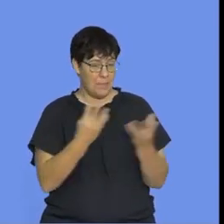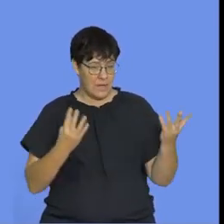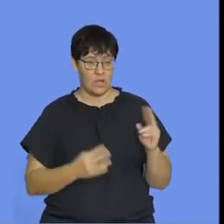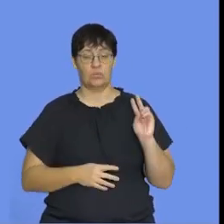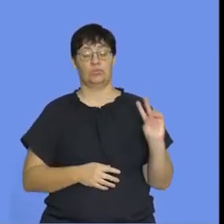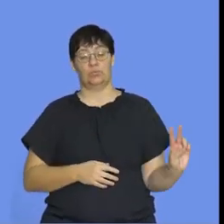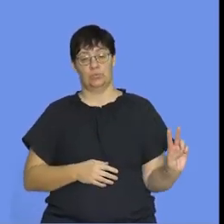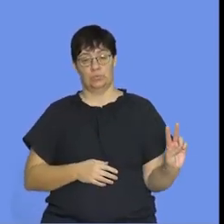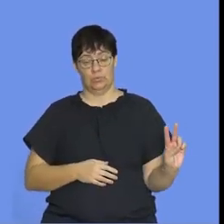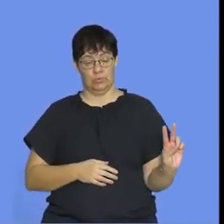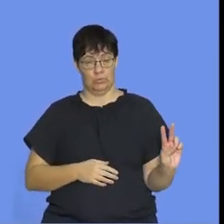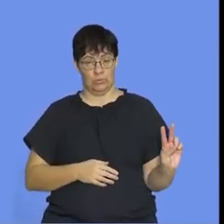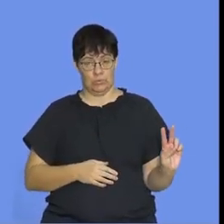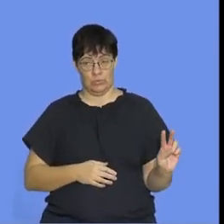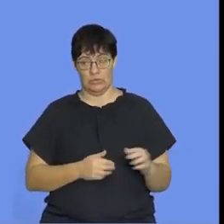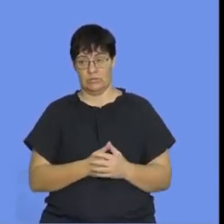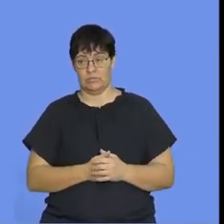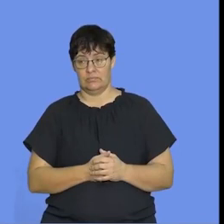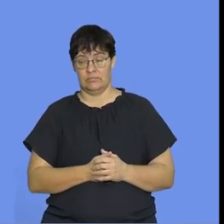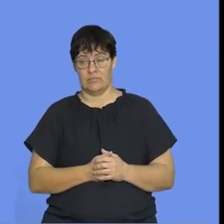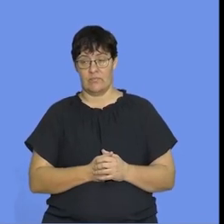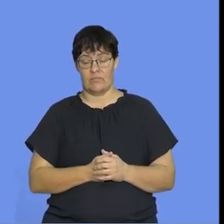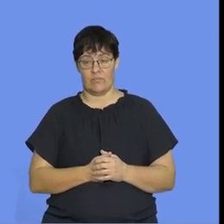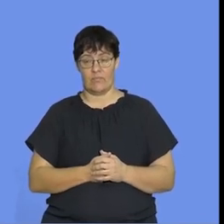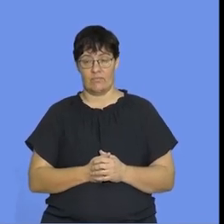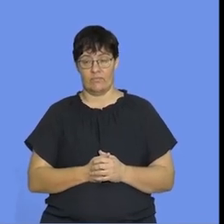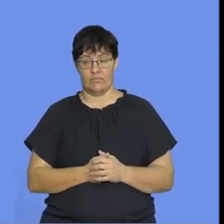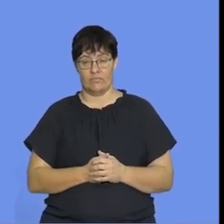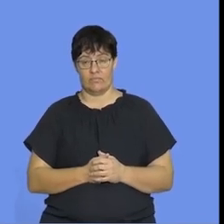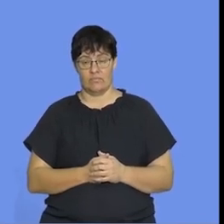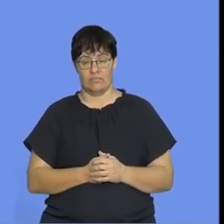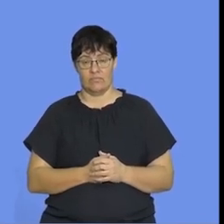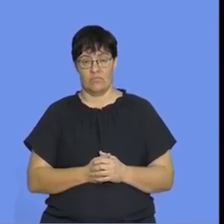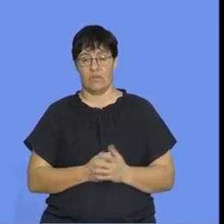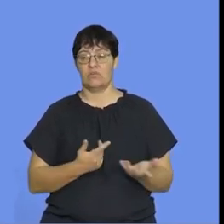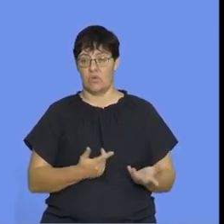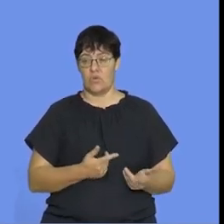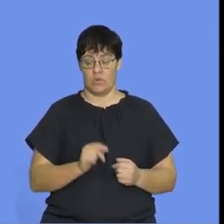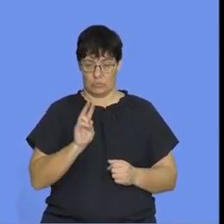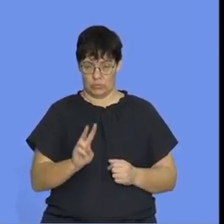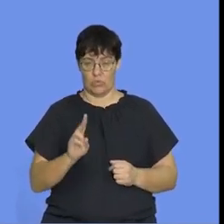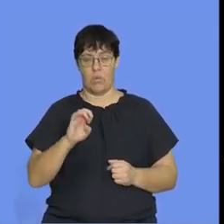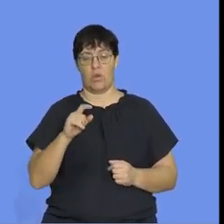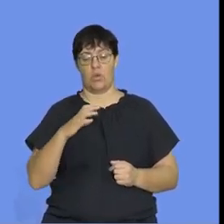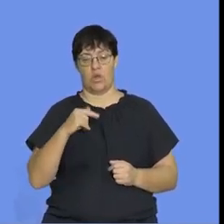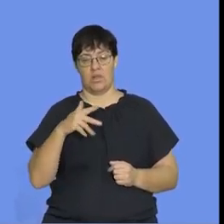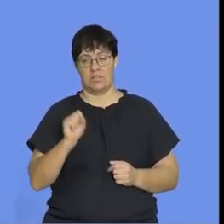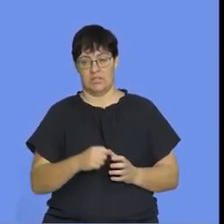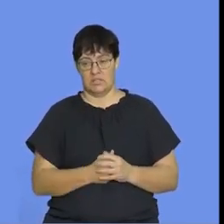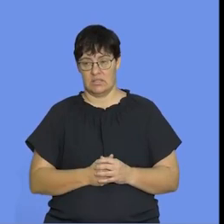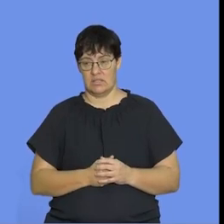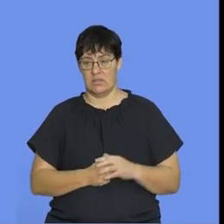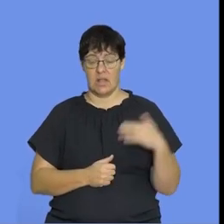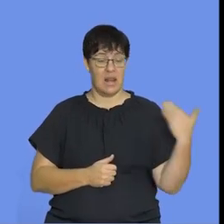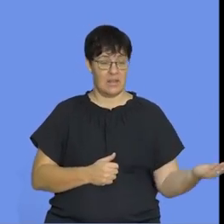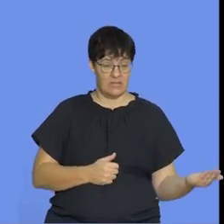Okay. So in as far as this new substance is concerned, there's only 2 molecules. You can check on the left-hand